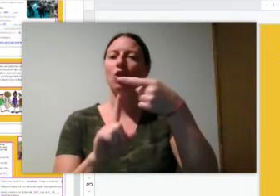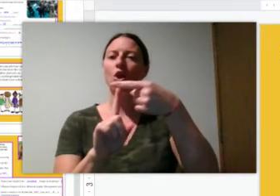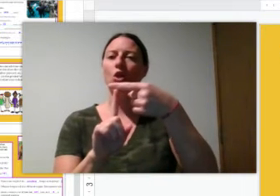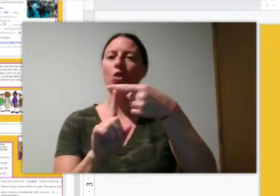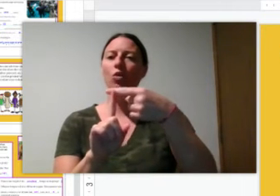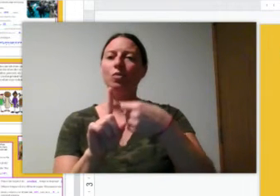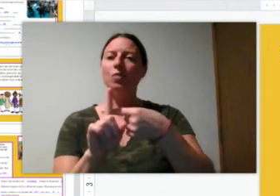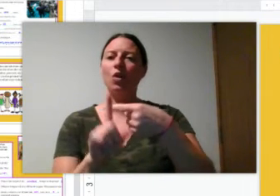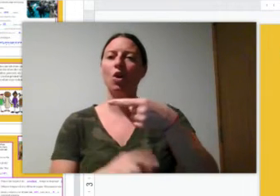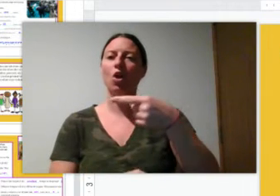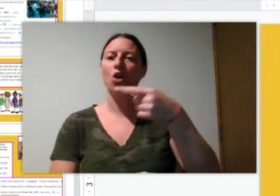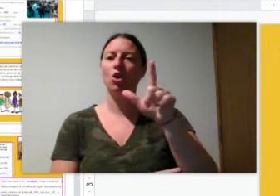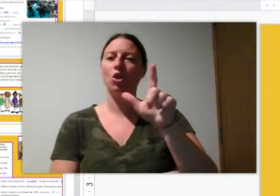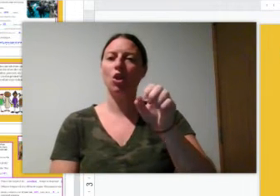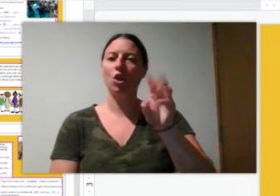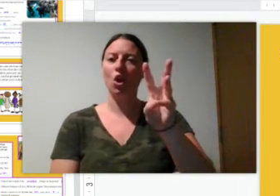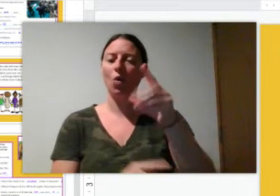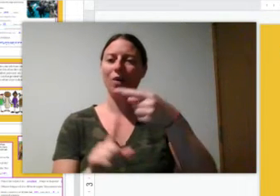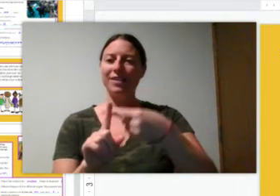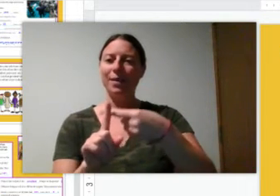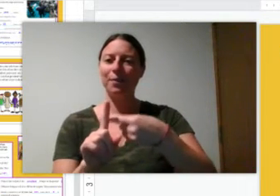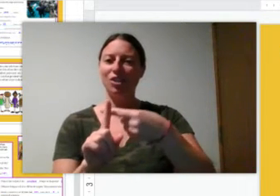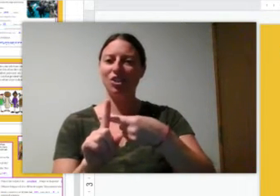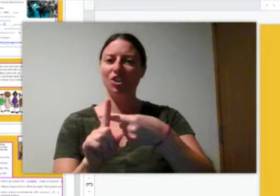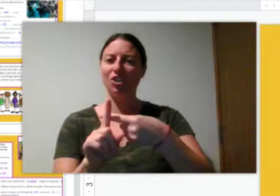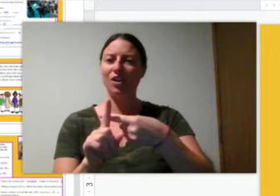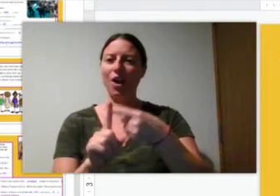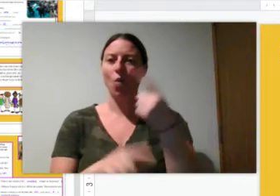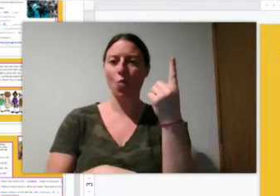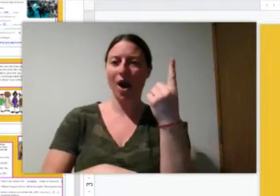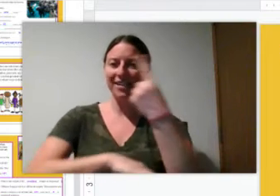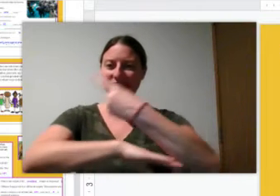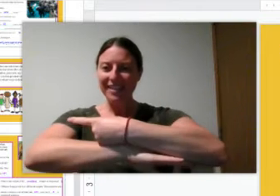Chicago at the end of the day in March?